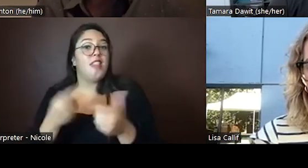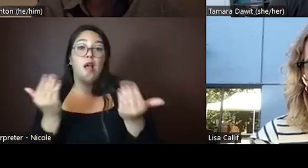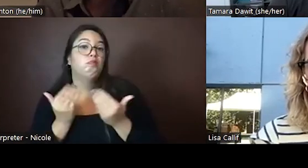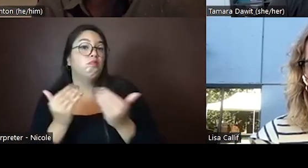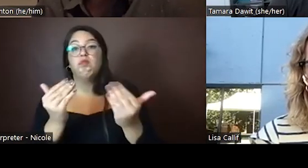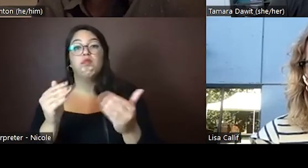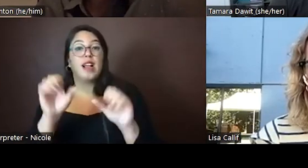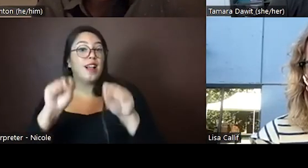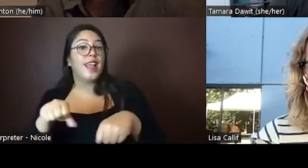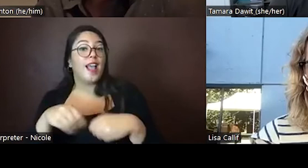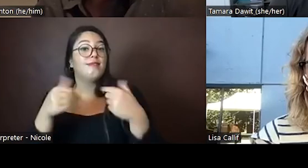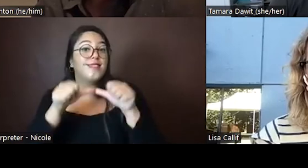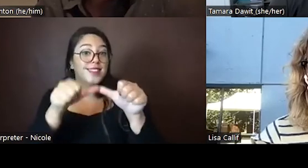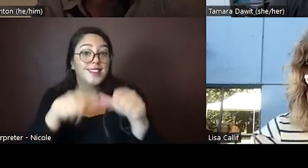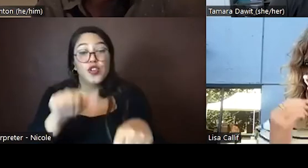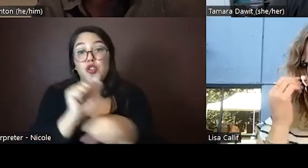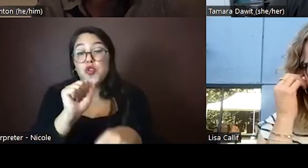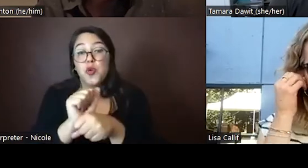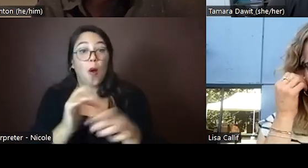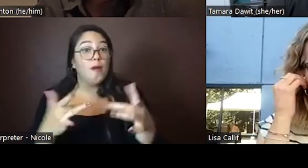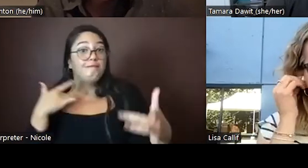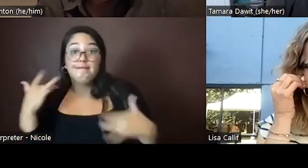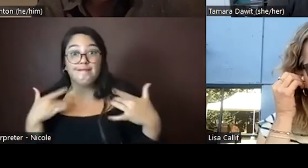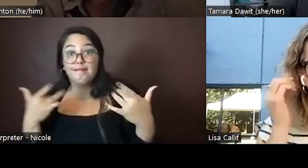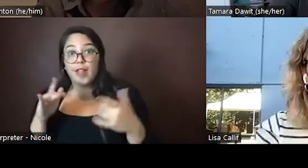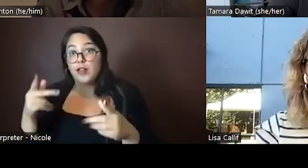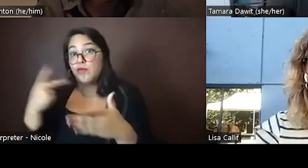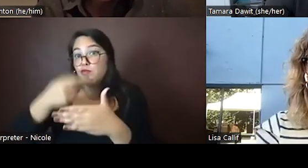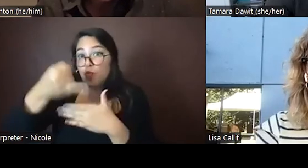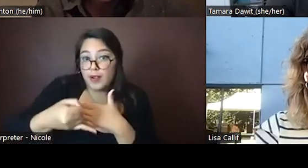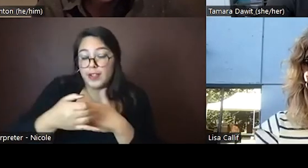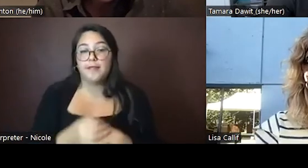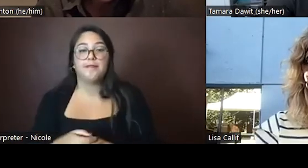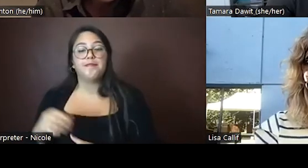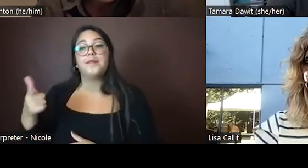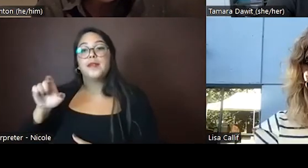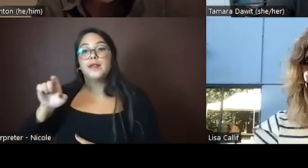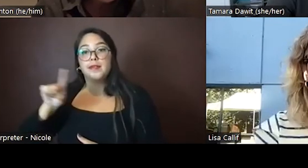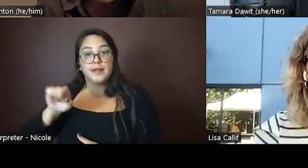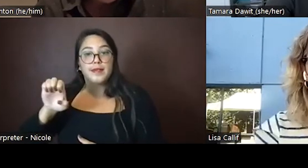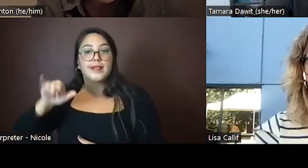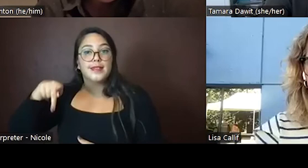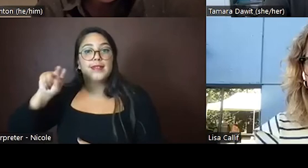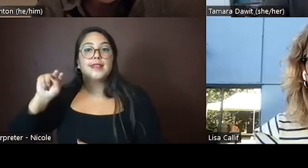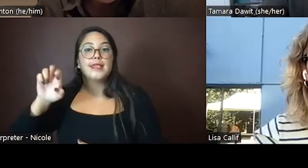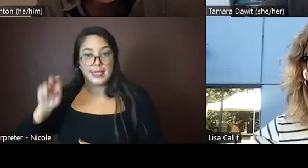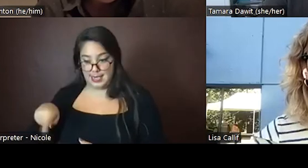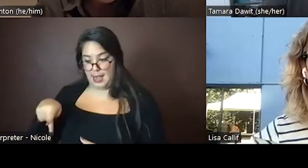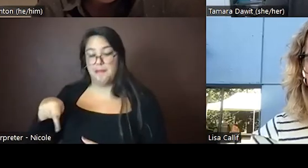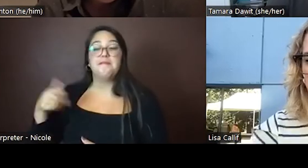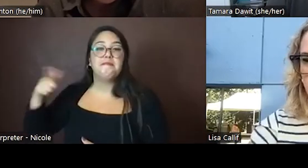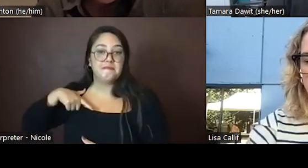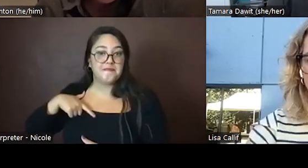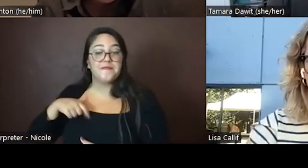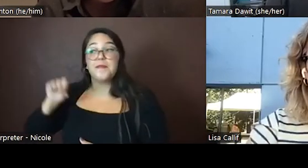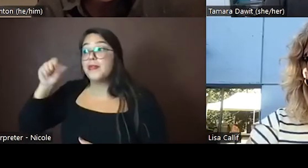Thank you so much, Lisa. Is there anyone who wants to shortly comment on what Lisa said, or in general? Can I just say